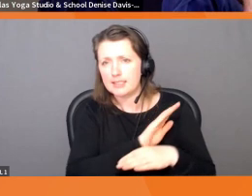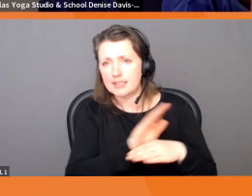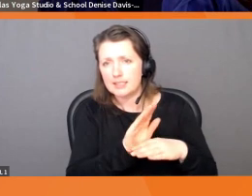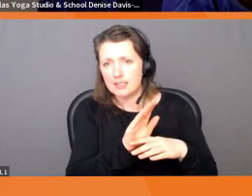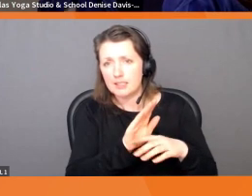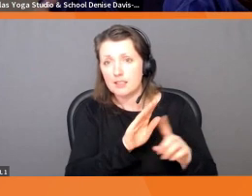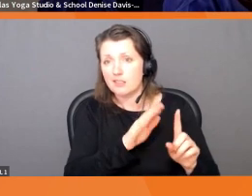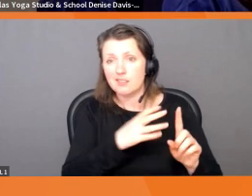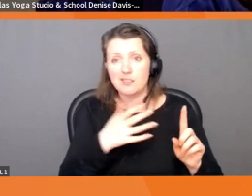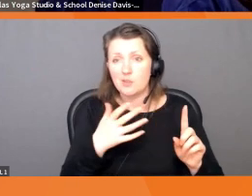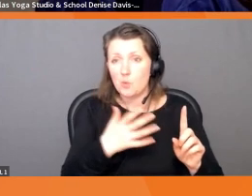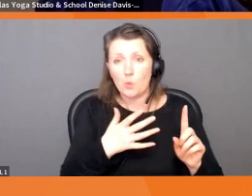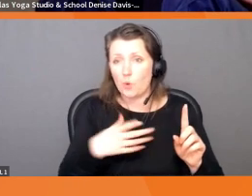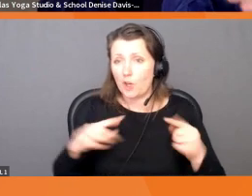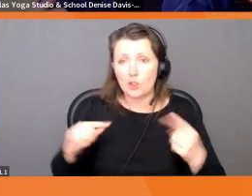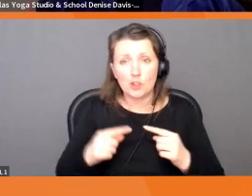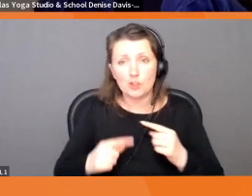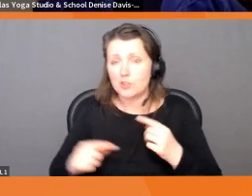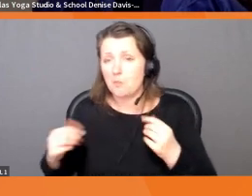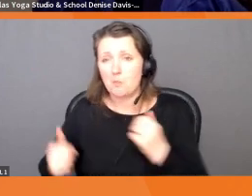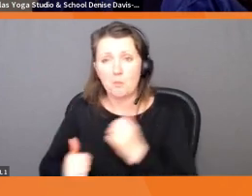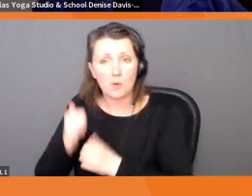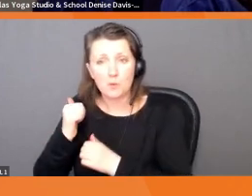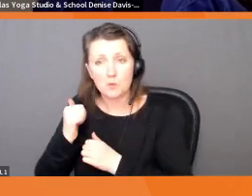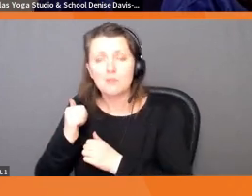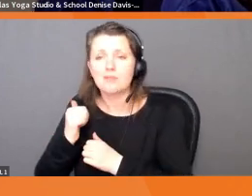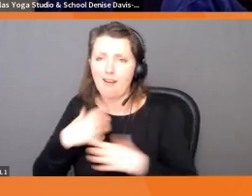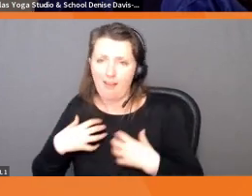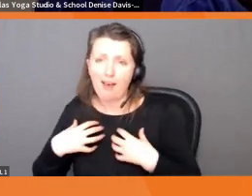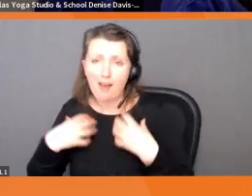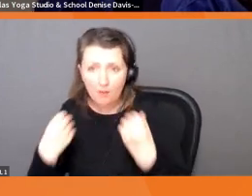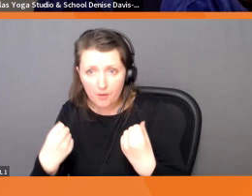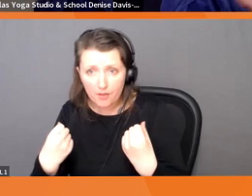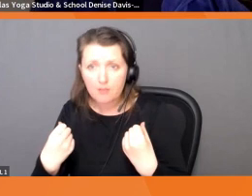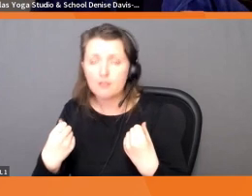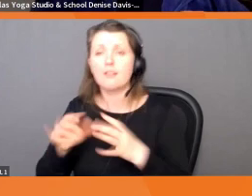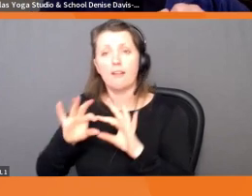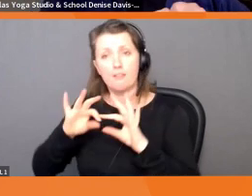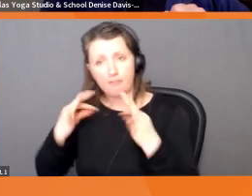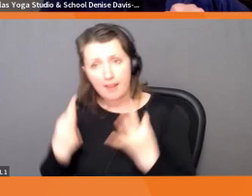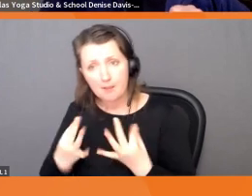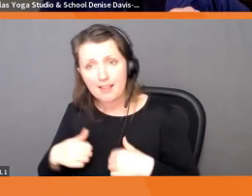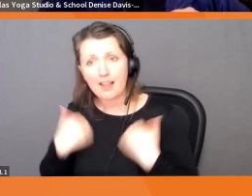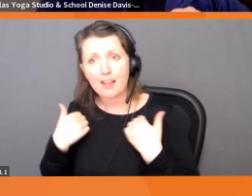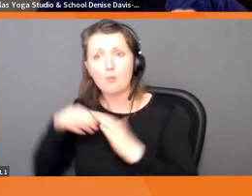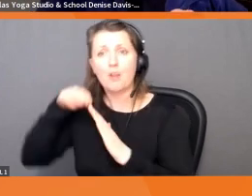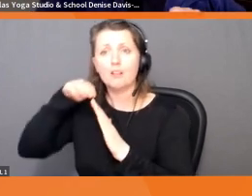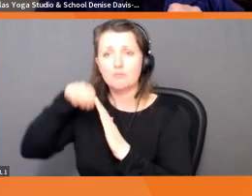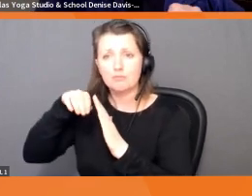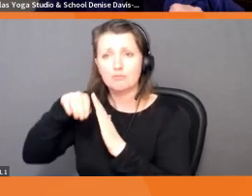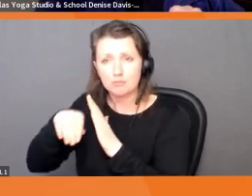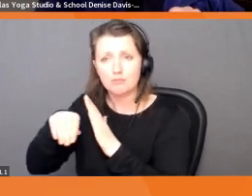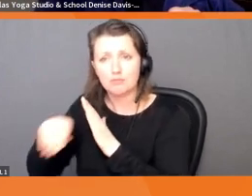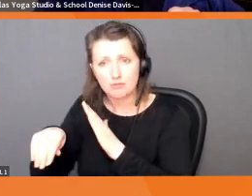and the cost of our family life, the cost of our ongoing well-being. And if we're not making time, it's that